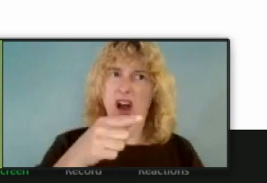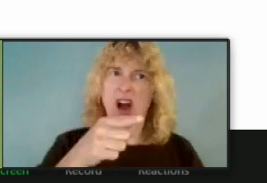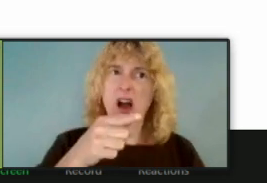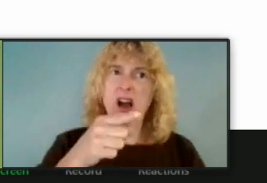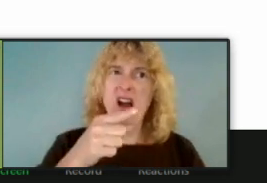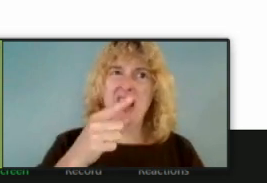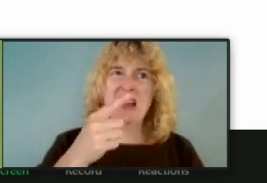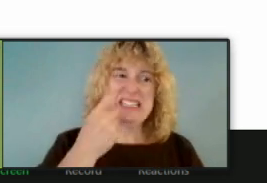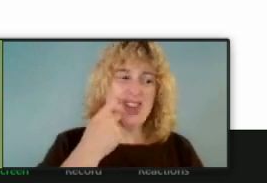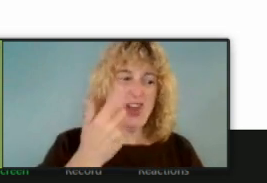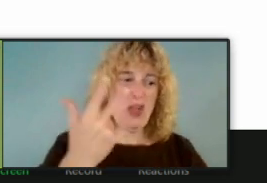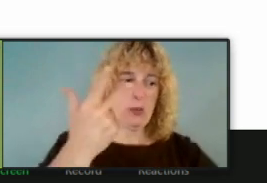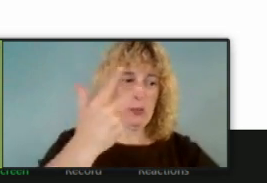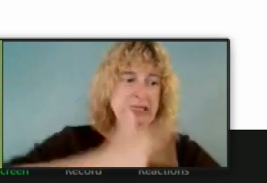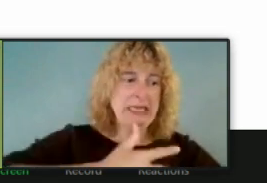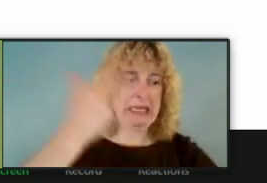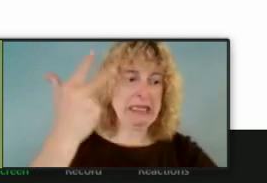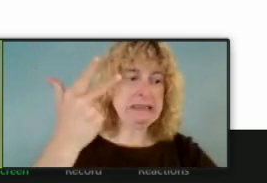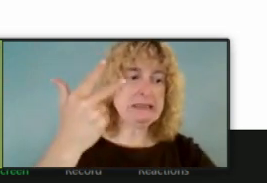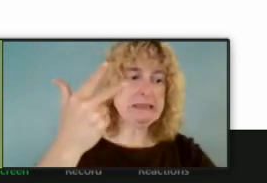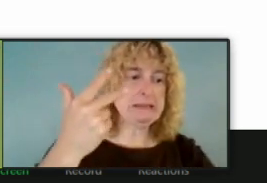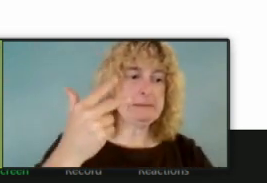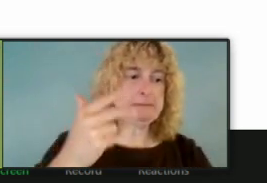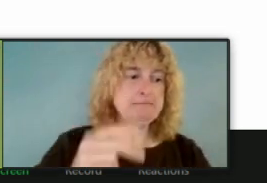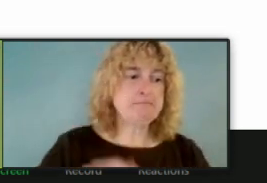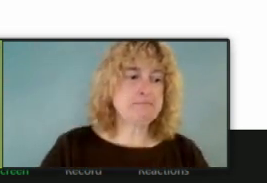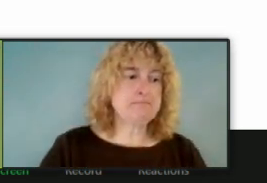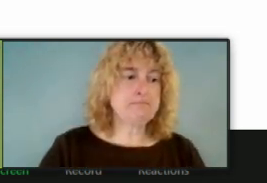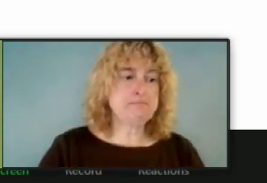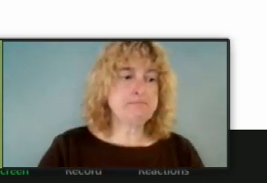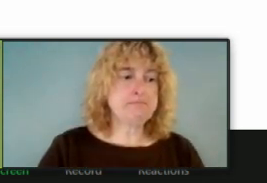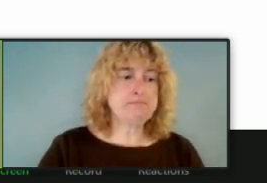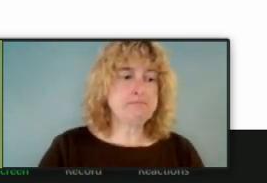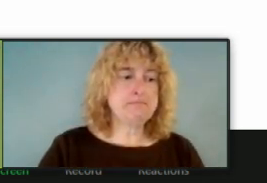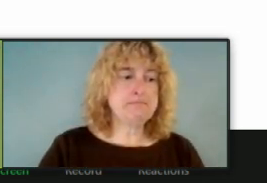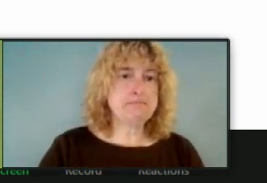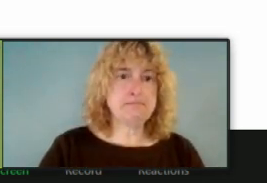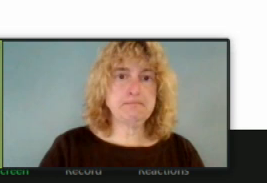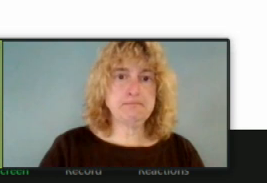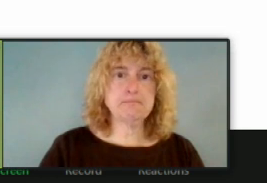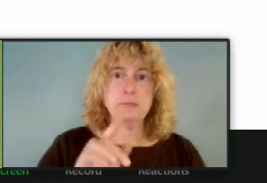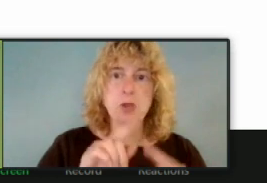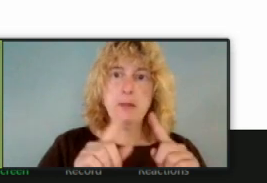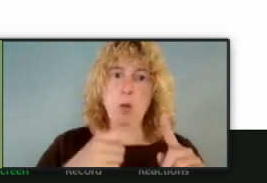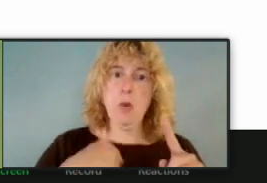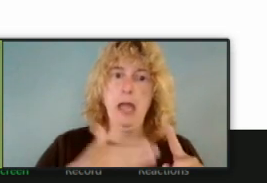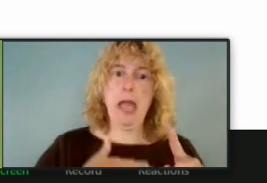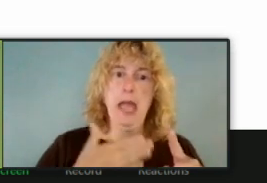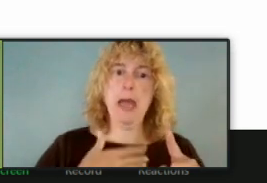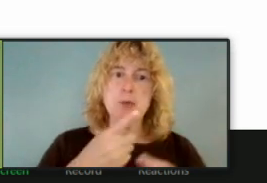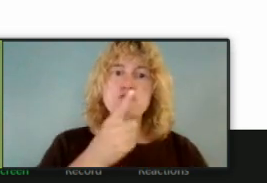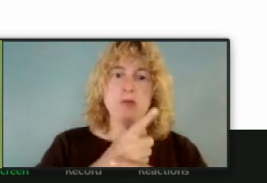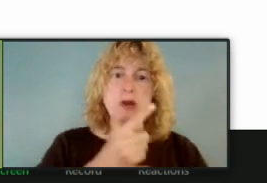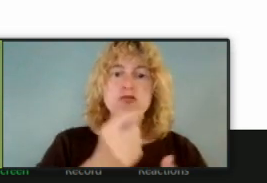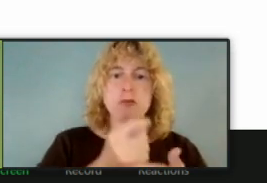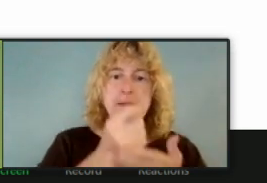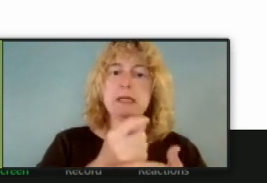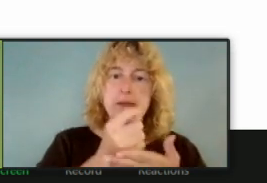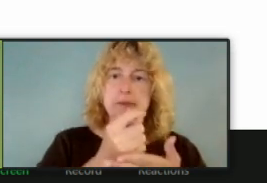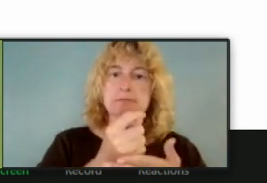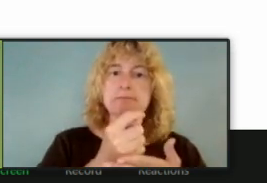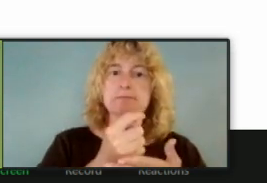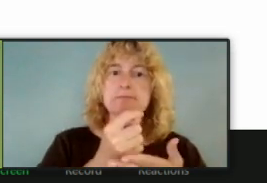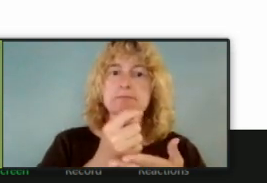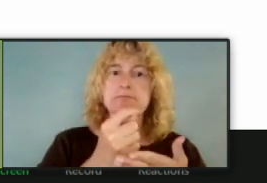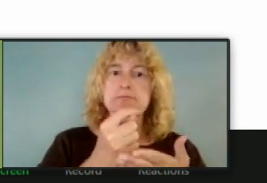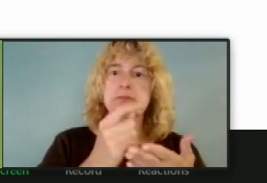only like 3 days of illness. So we were surprised by that, but we were happy he was on the right treatment because this has been